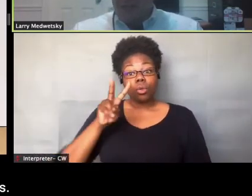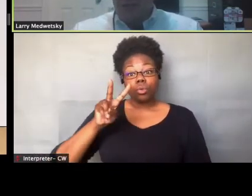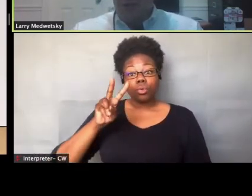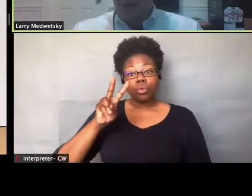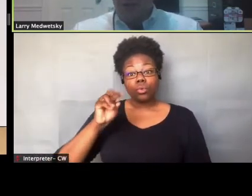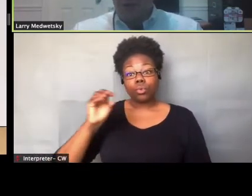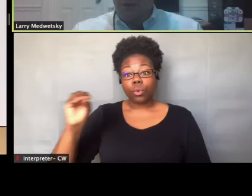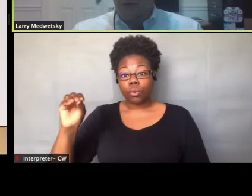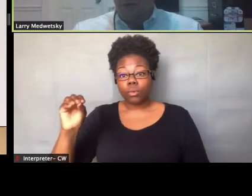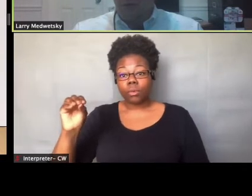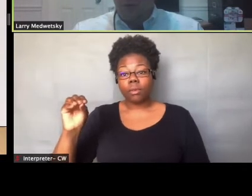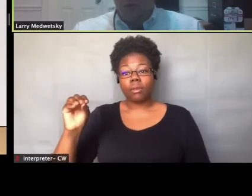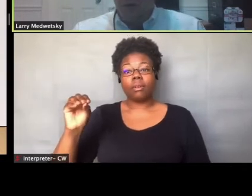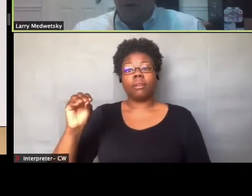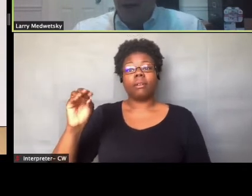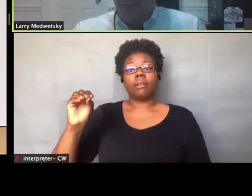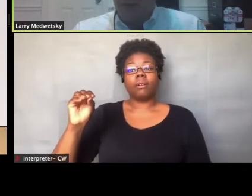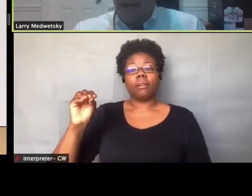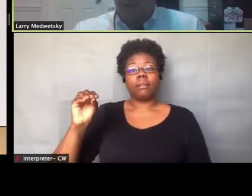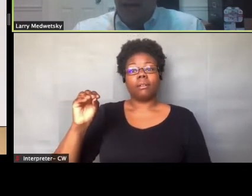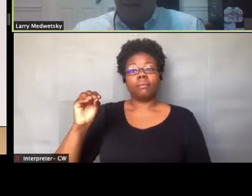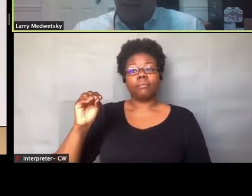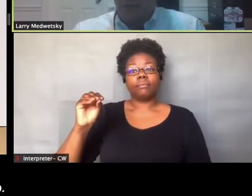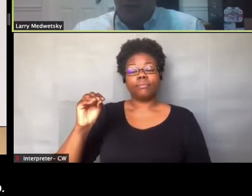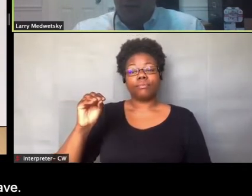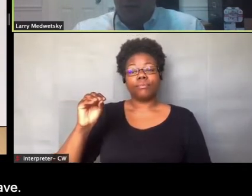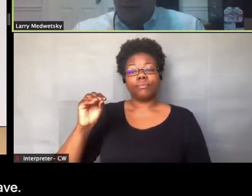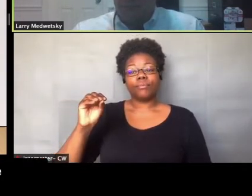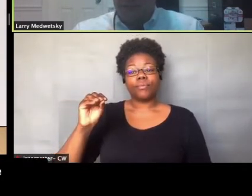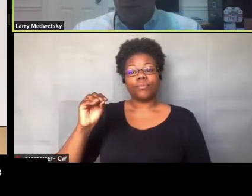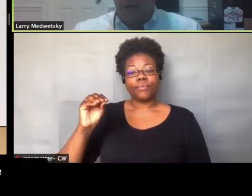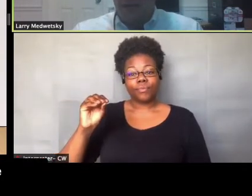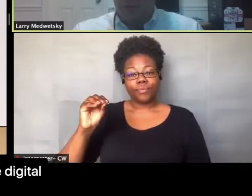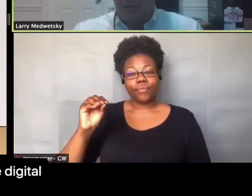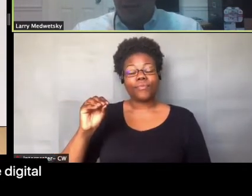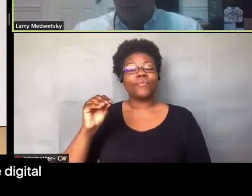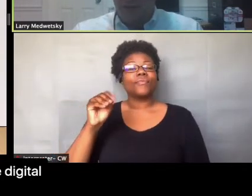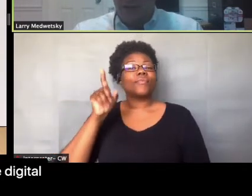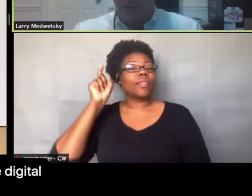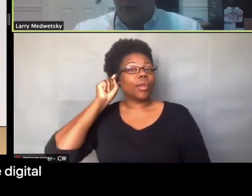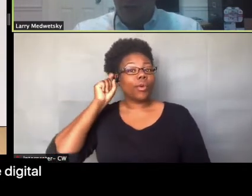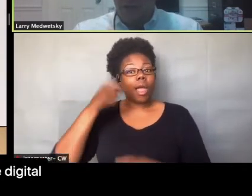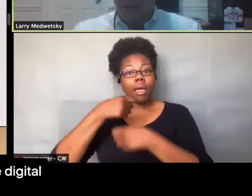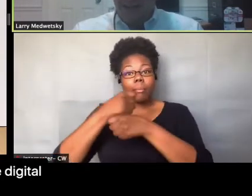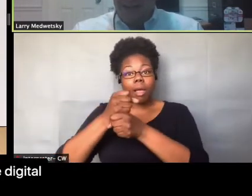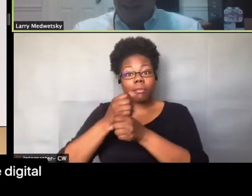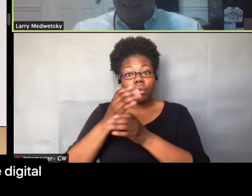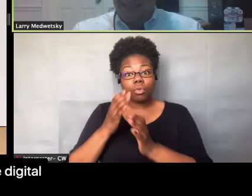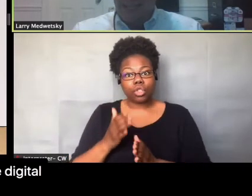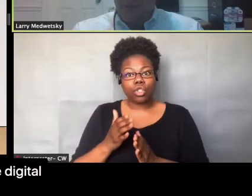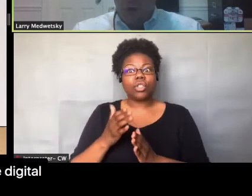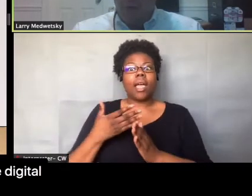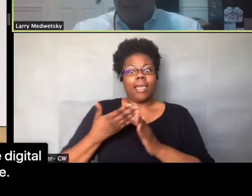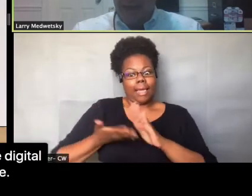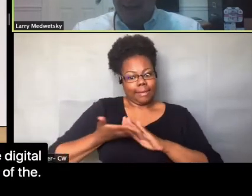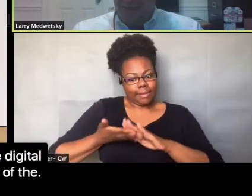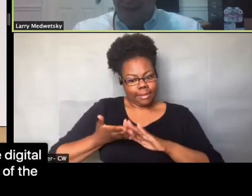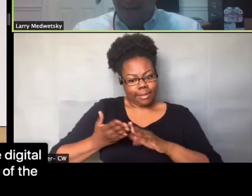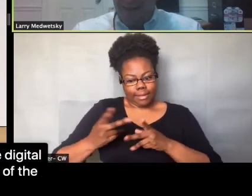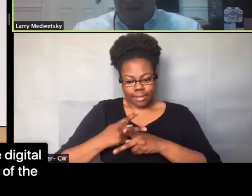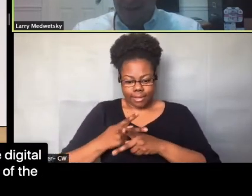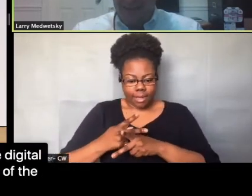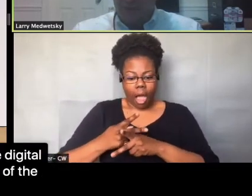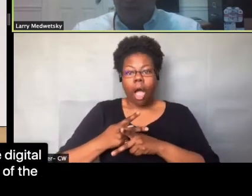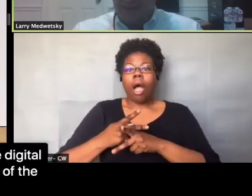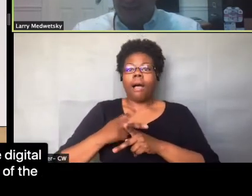because, we were able now to have digital chips and we entered the digital age, and instead of the old